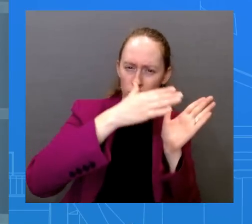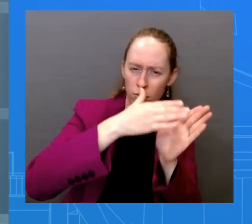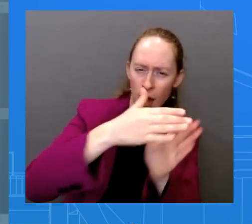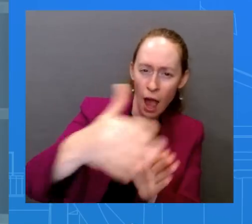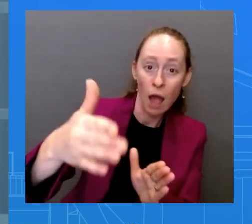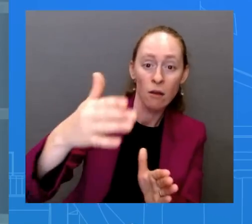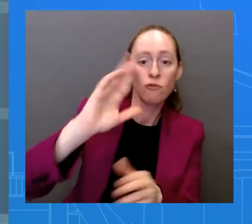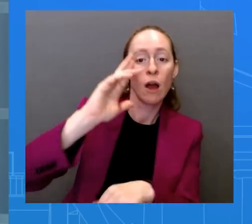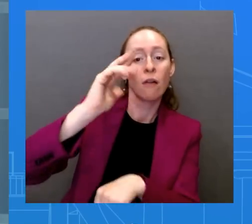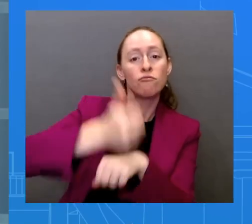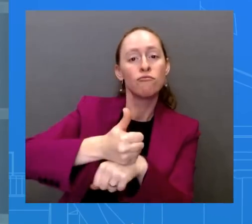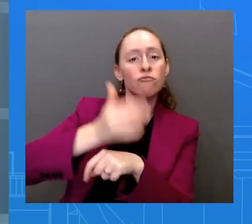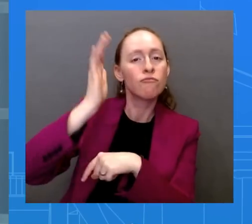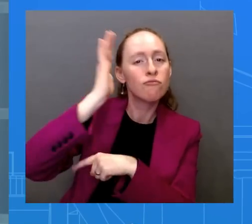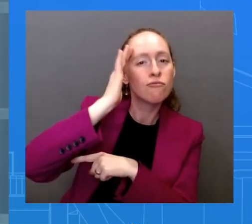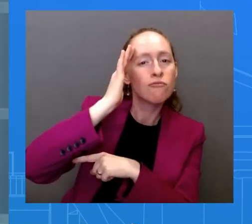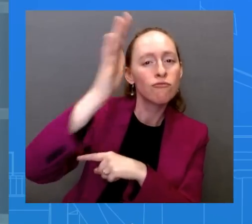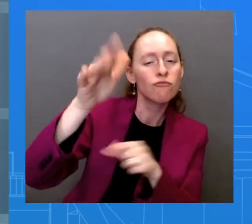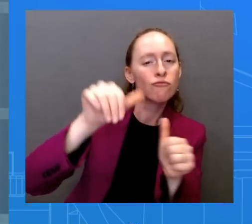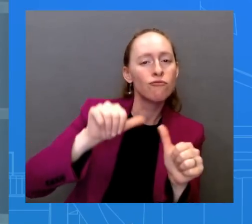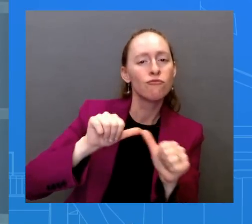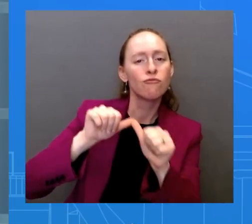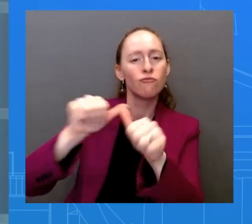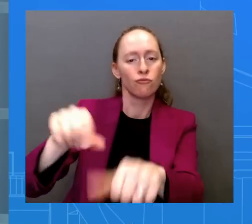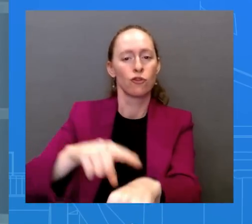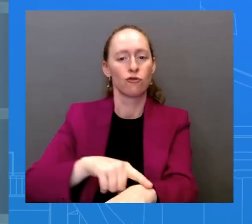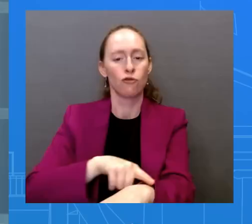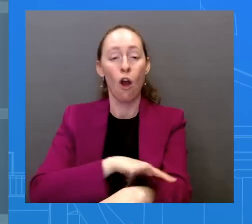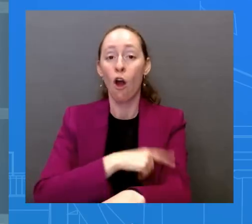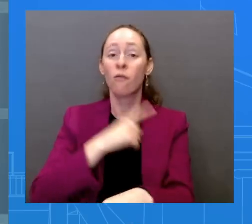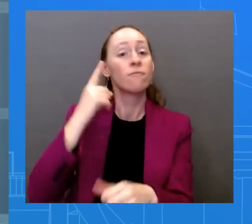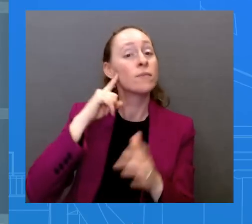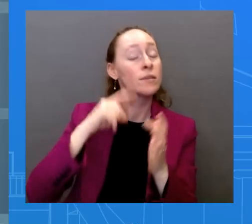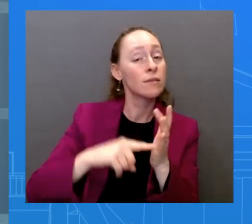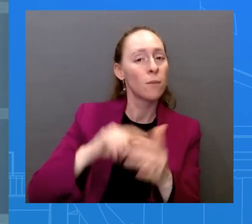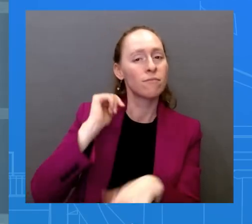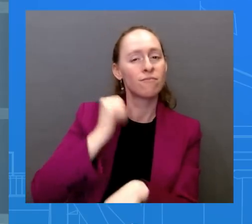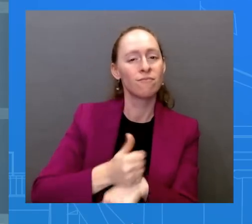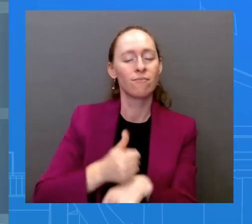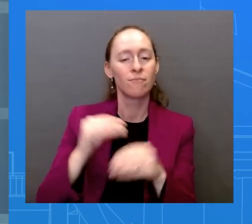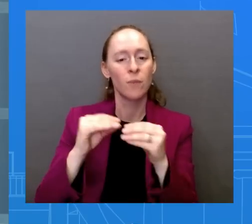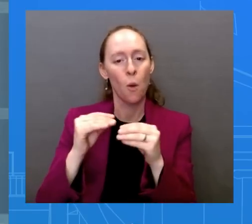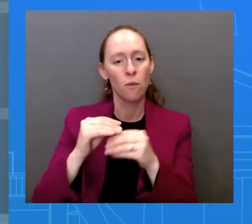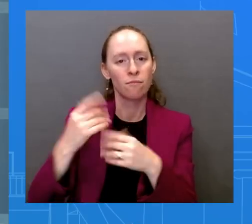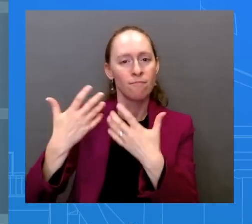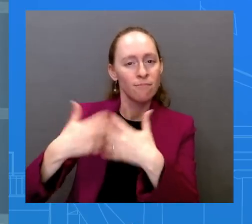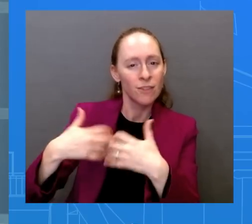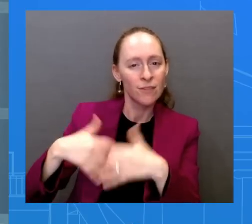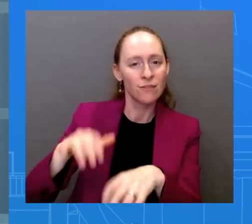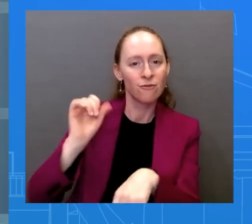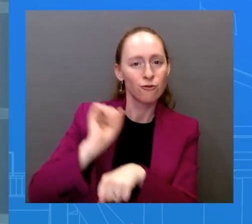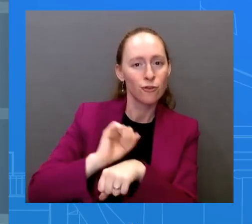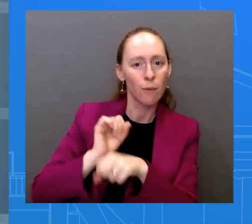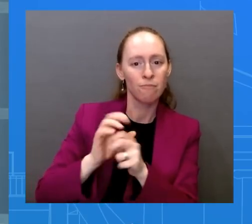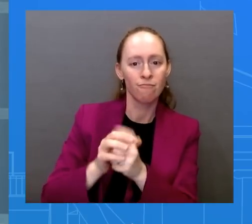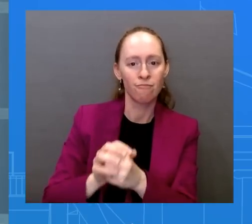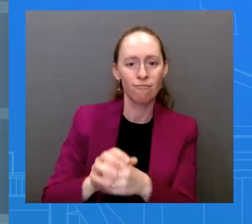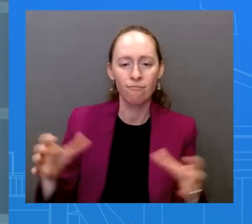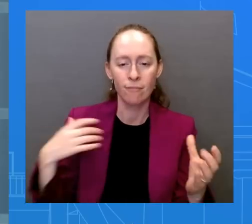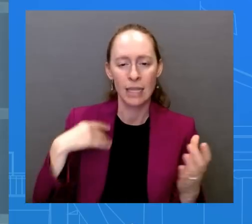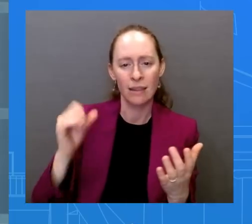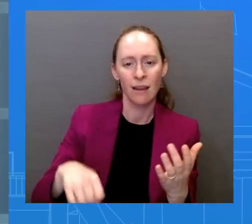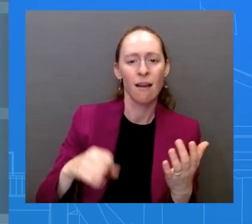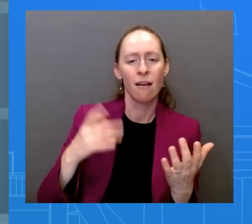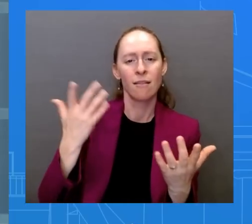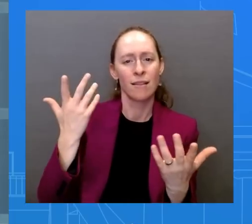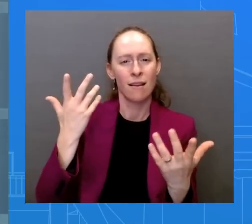Increased manufacturing and fiscal discipline has positioned our country to navigate challenging global times from the strongest position possible. Again, we're